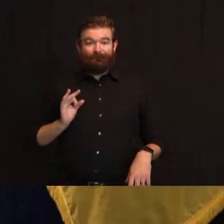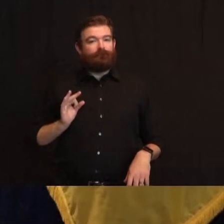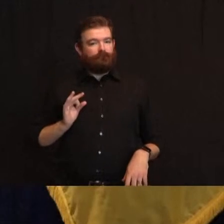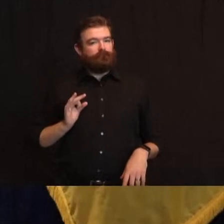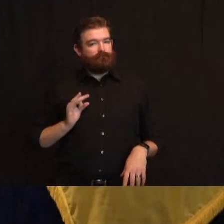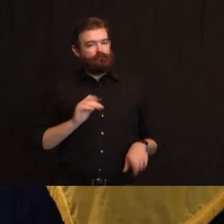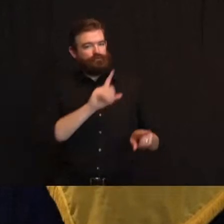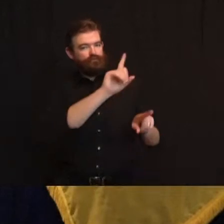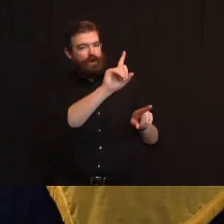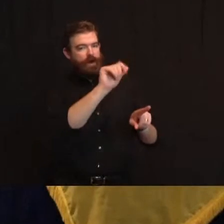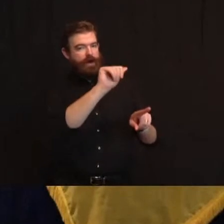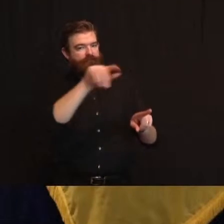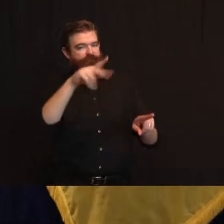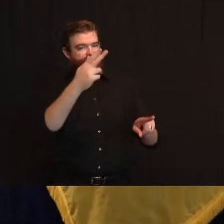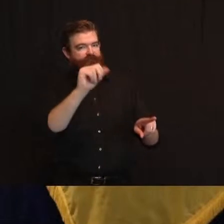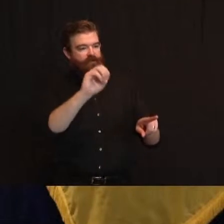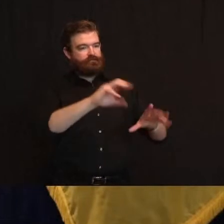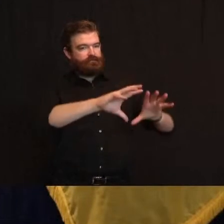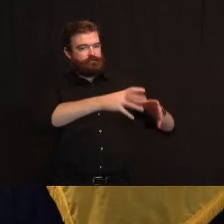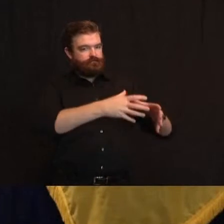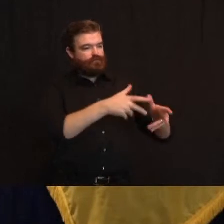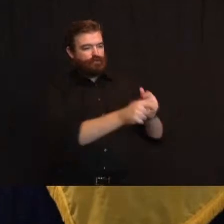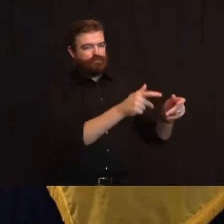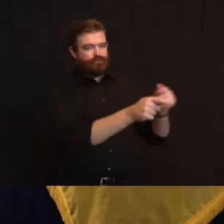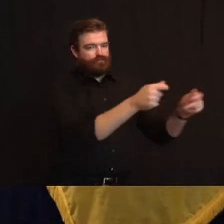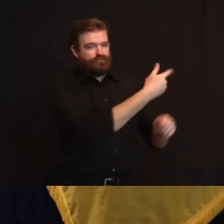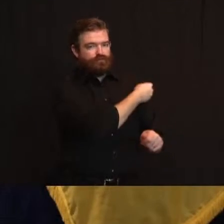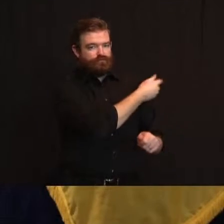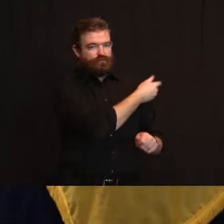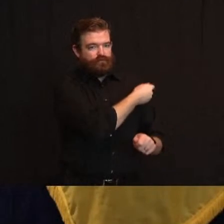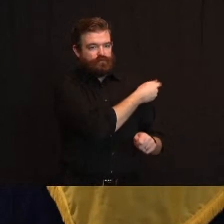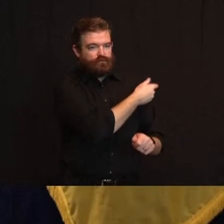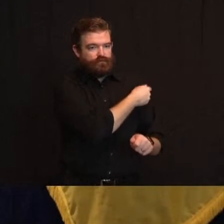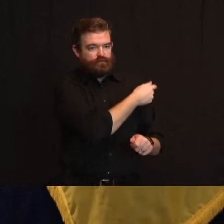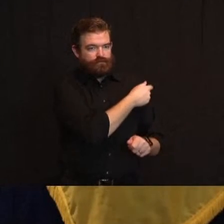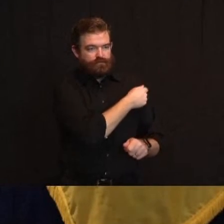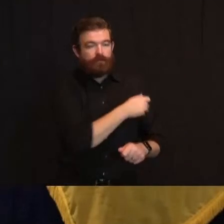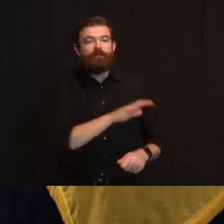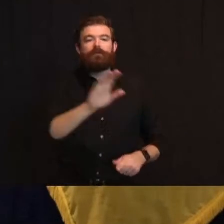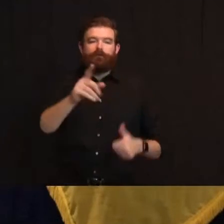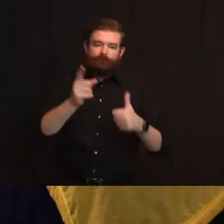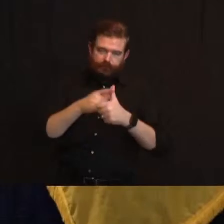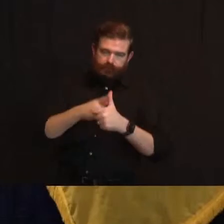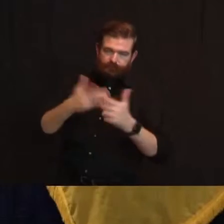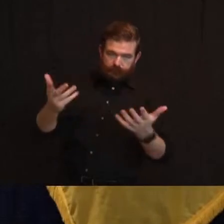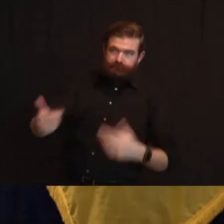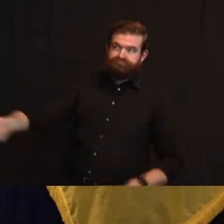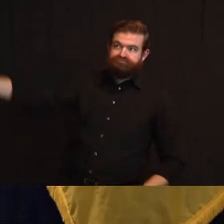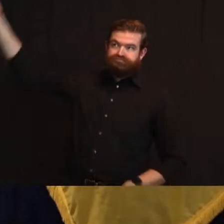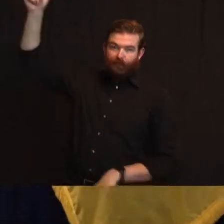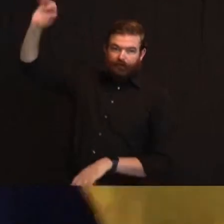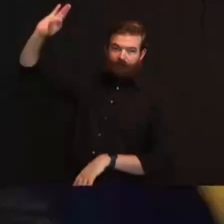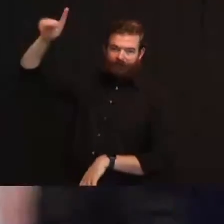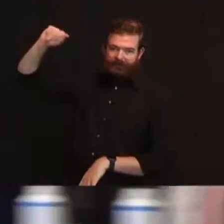they get their EUA and come online. But either of those would be any comments, Judy, you've got?